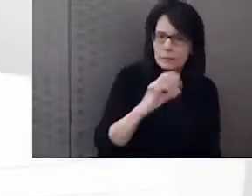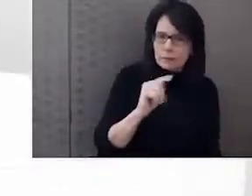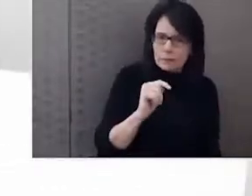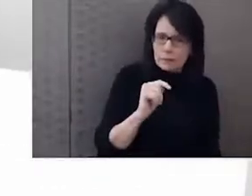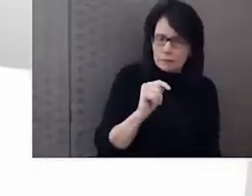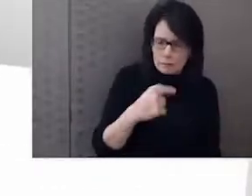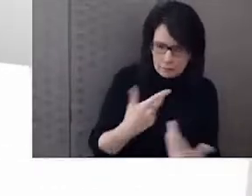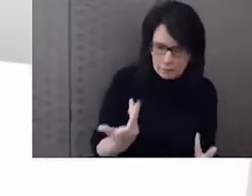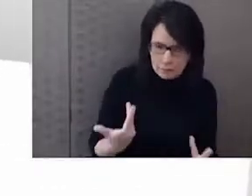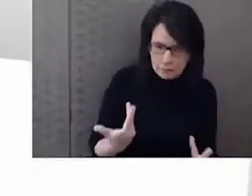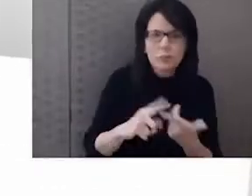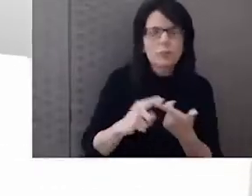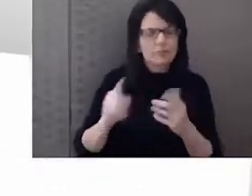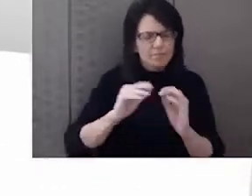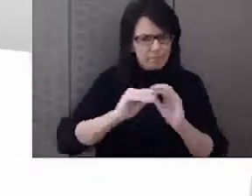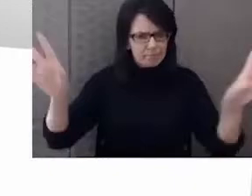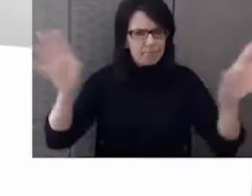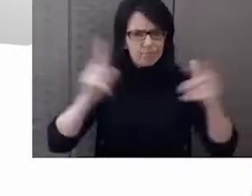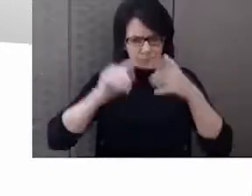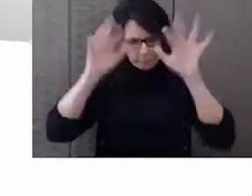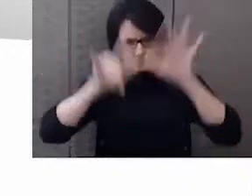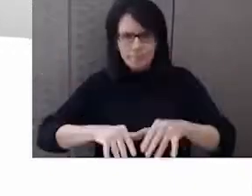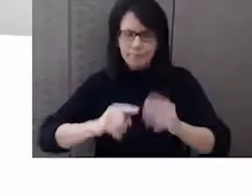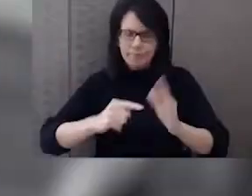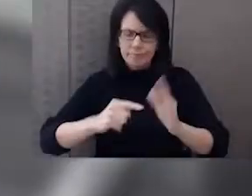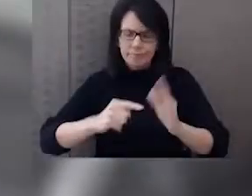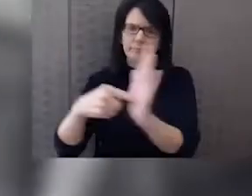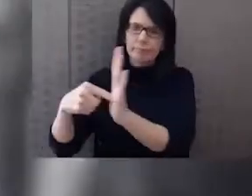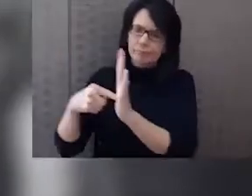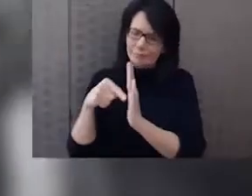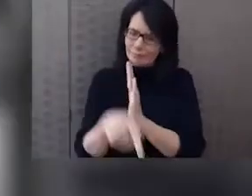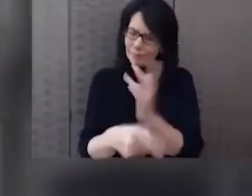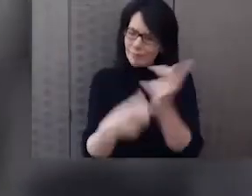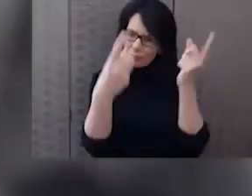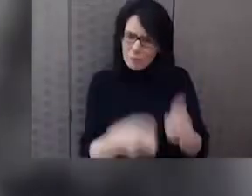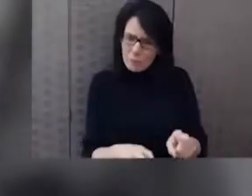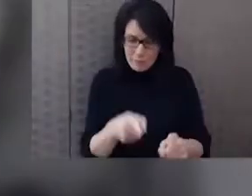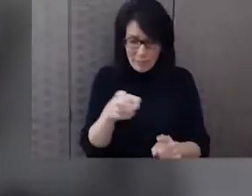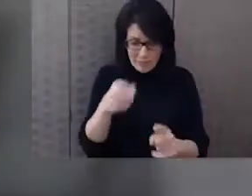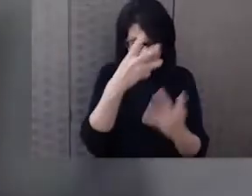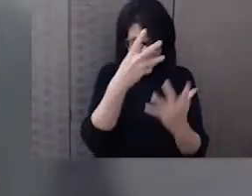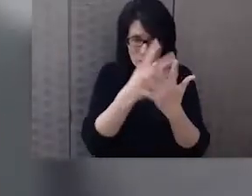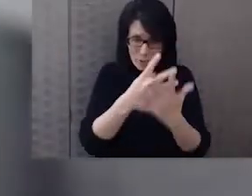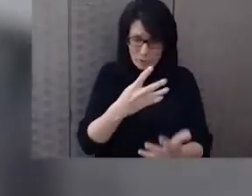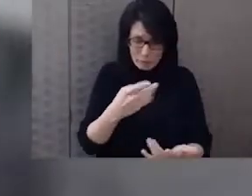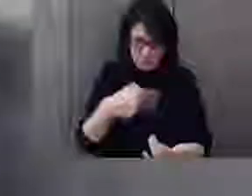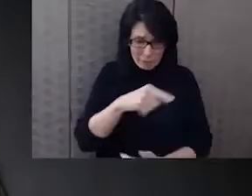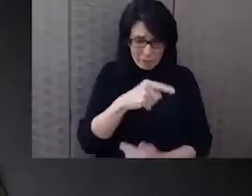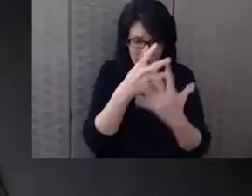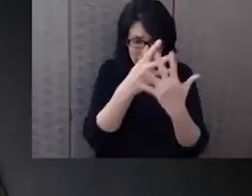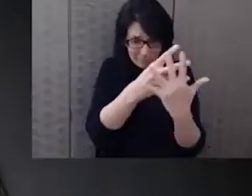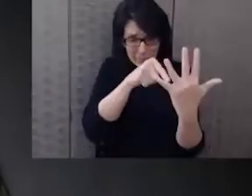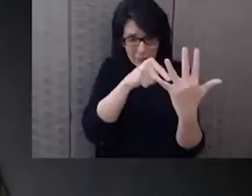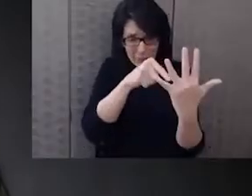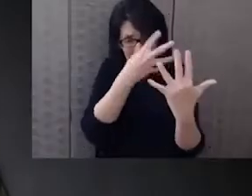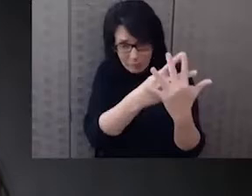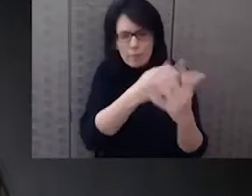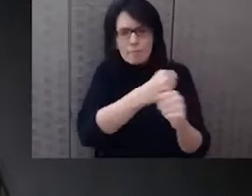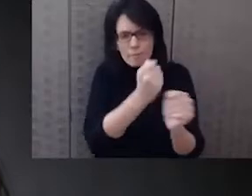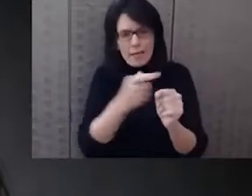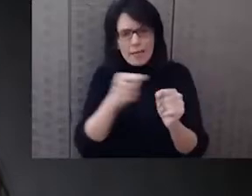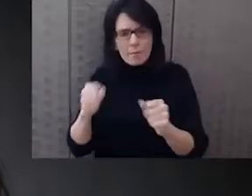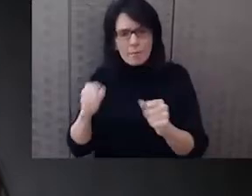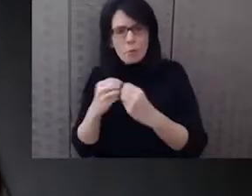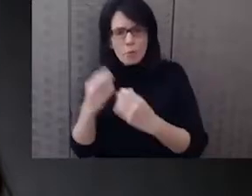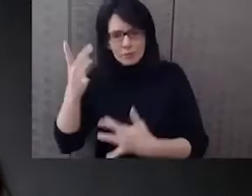really bring public attention to what was happening, the ways in which immigration detention itself had made him sick. He actually did win